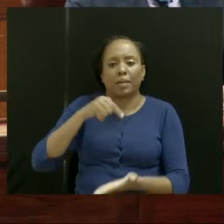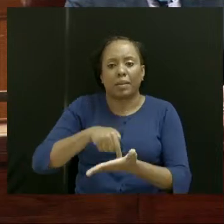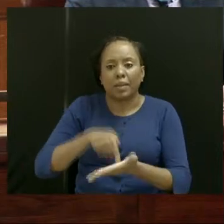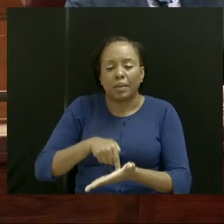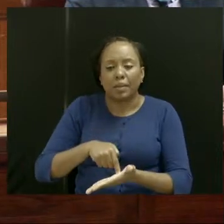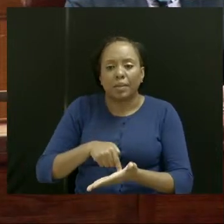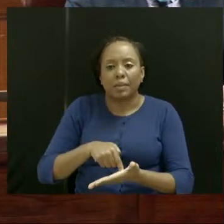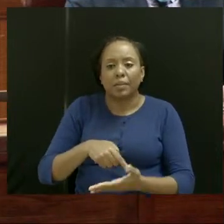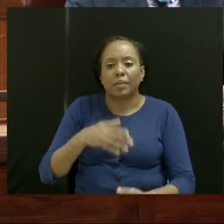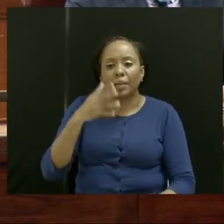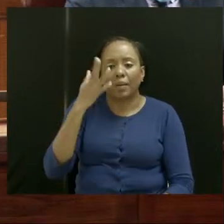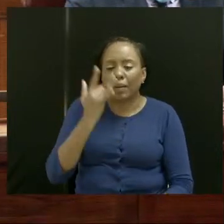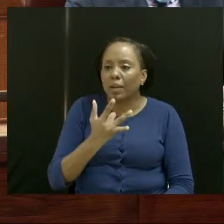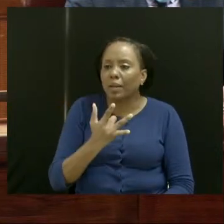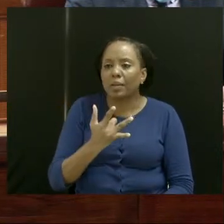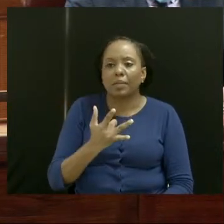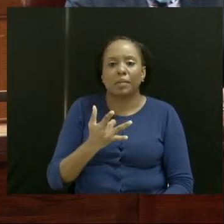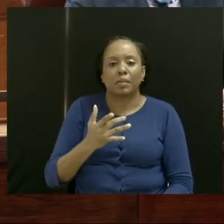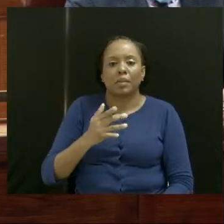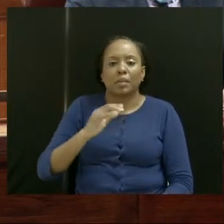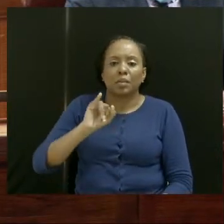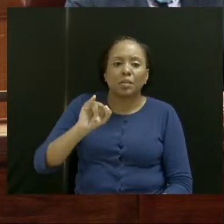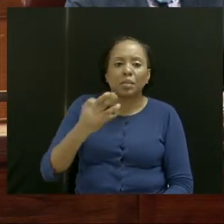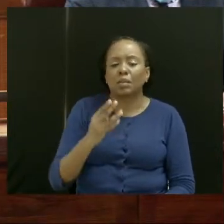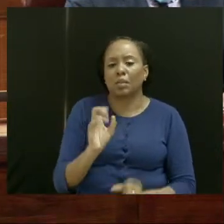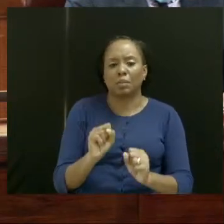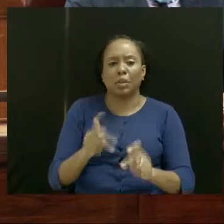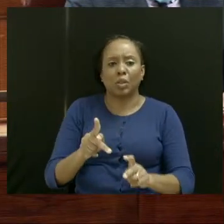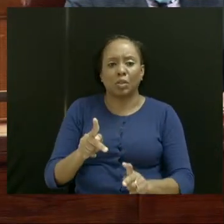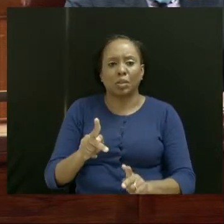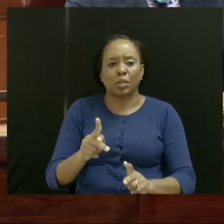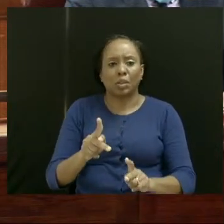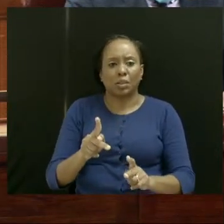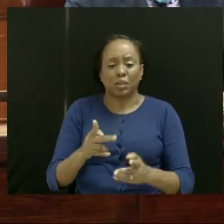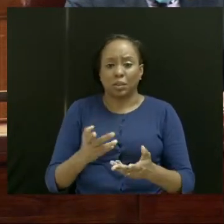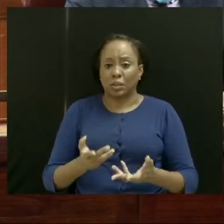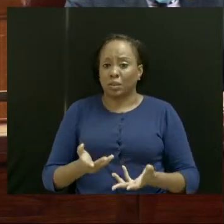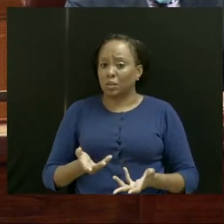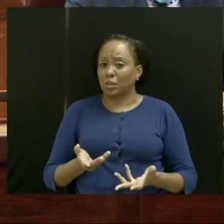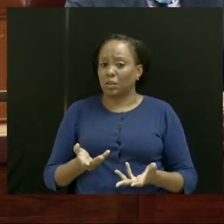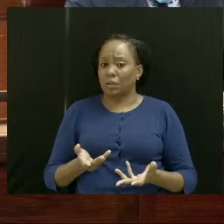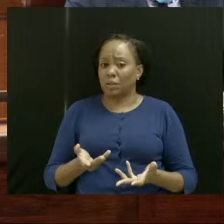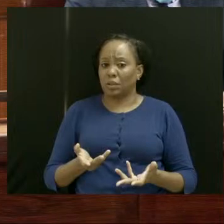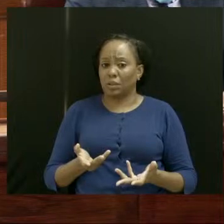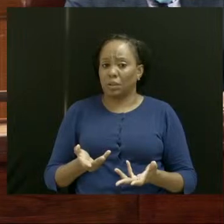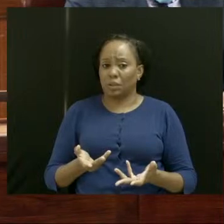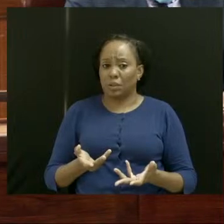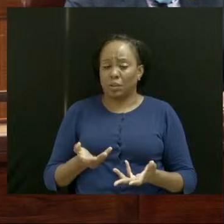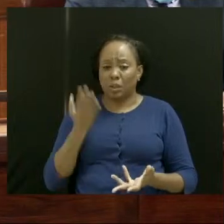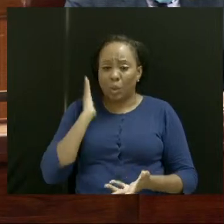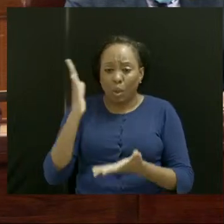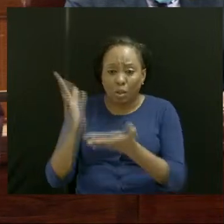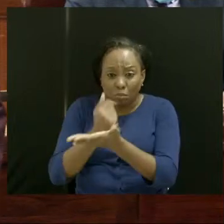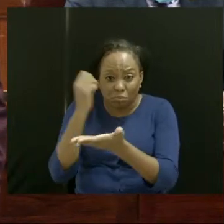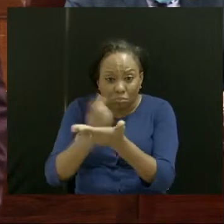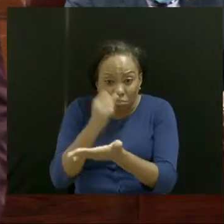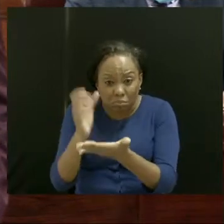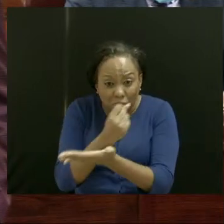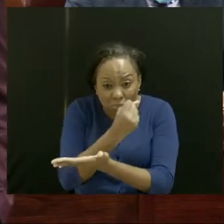No certainty of job opportunity. And that was prior to COVID.